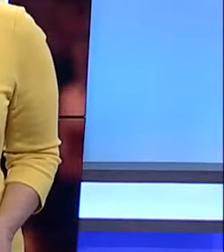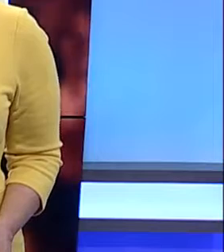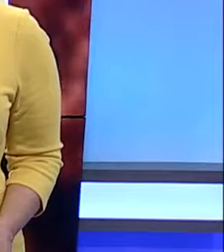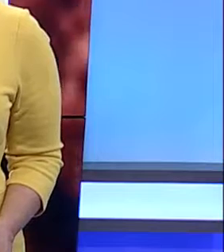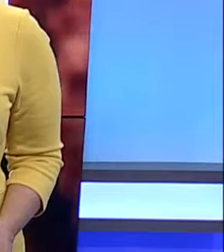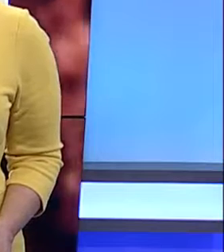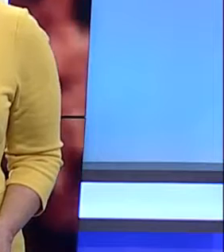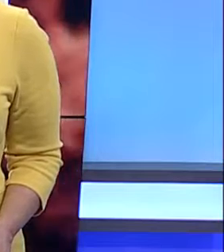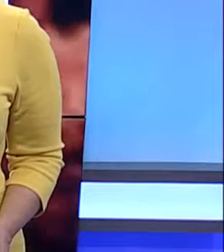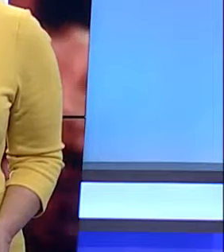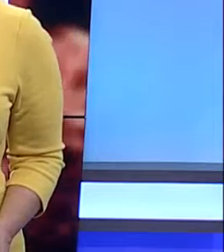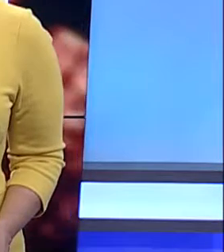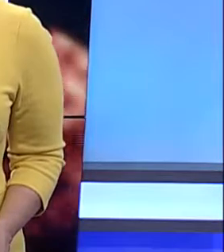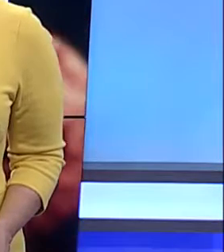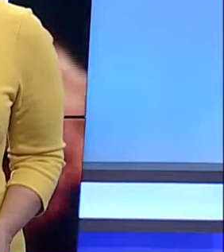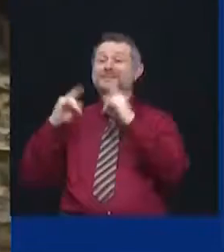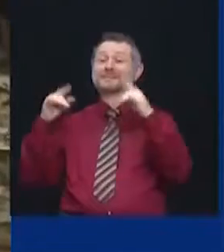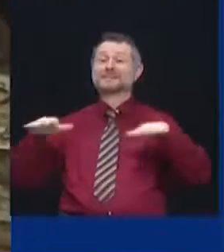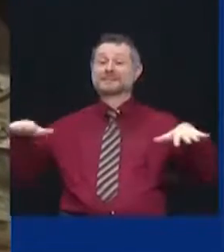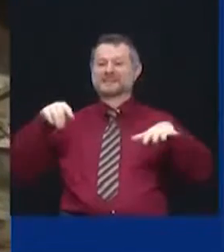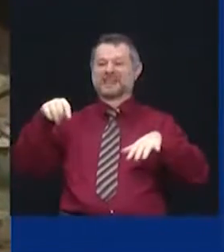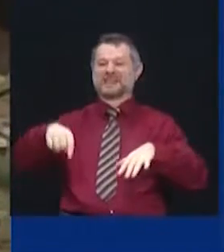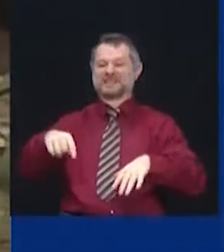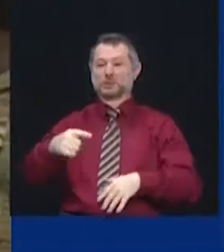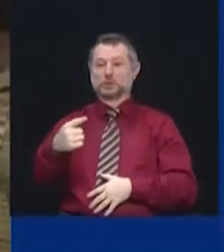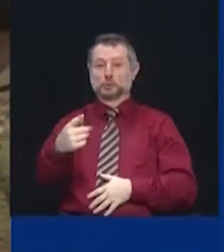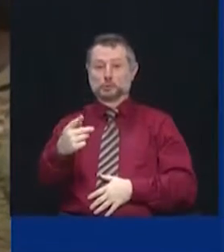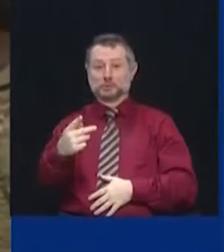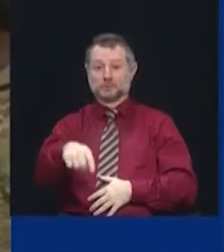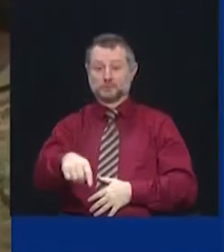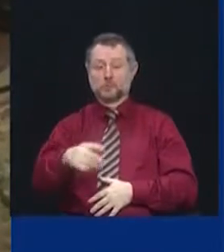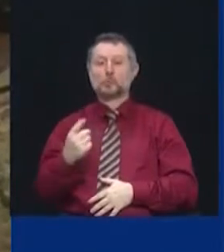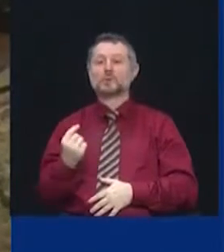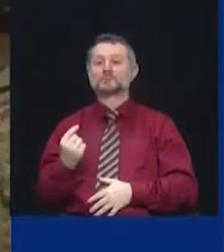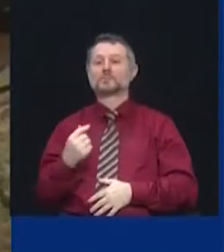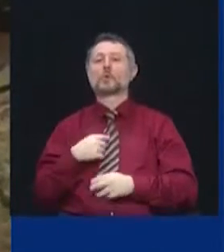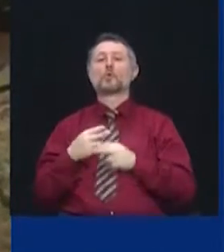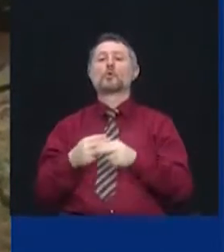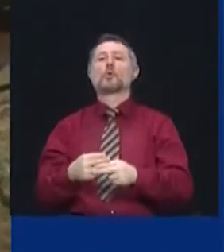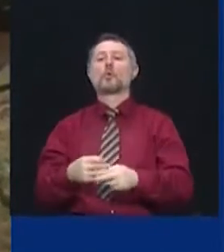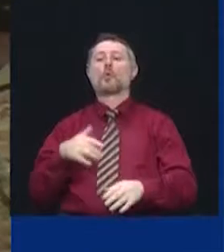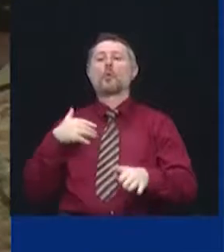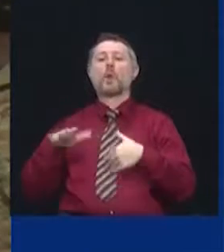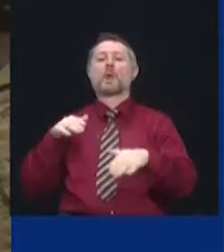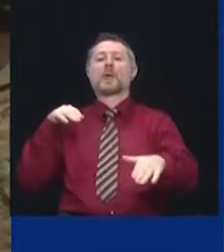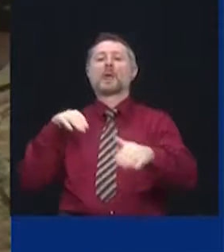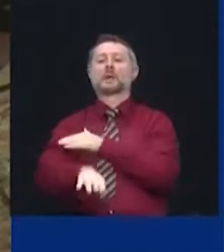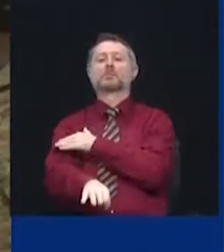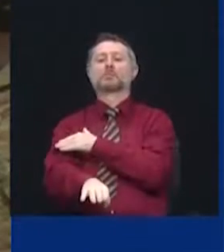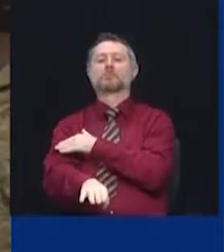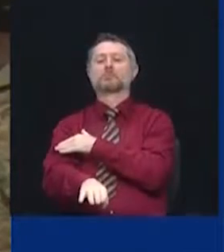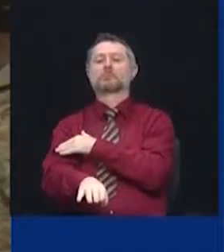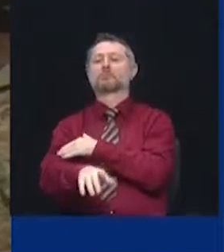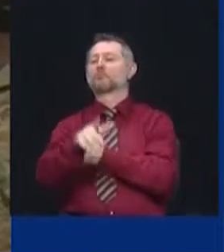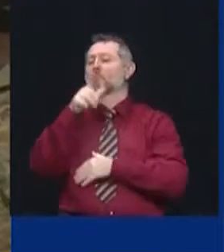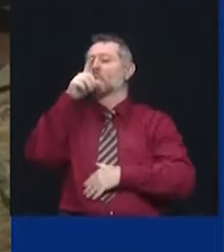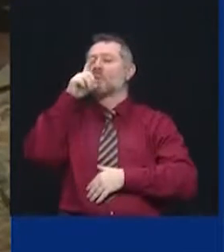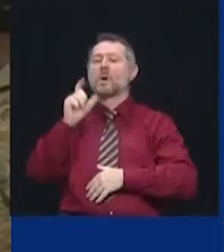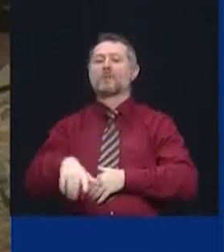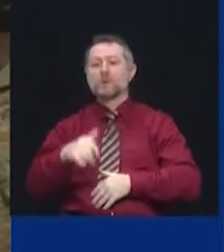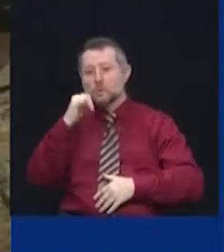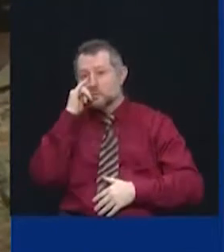County since last week. To just walk in vaccinations. You don't have to call,